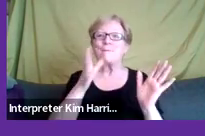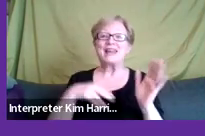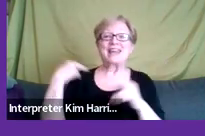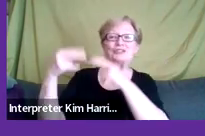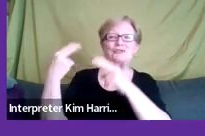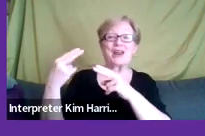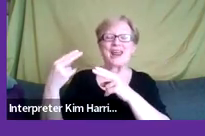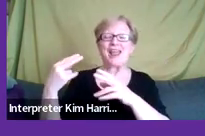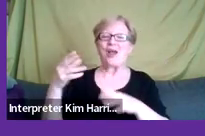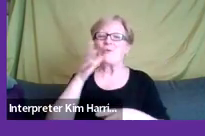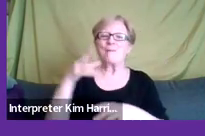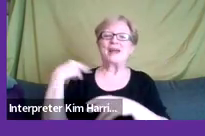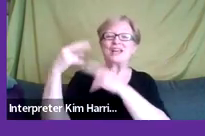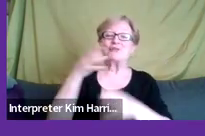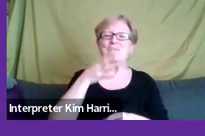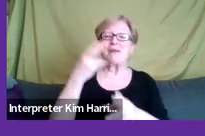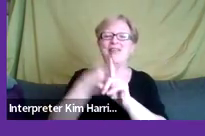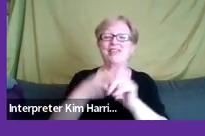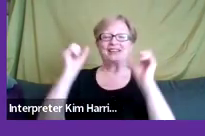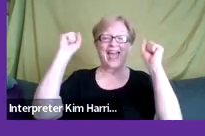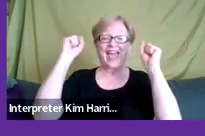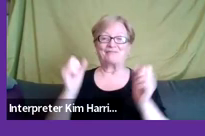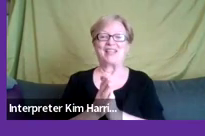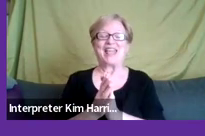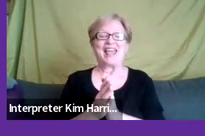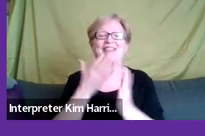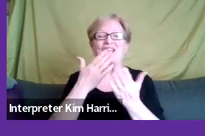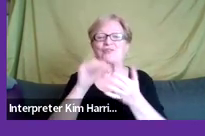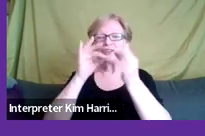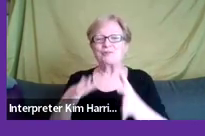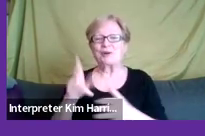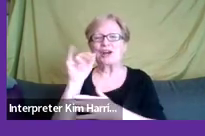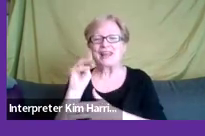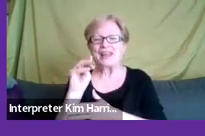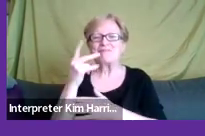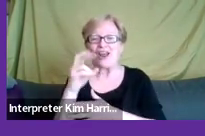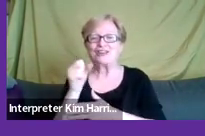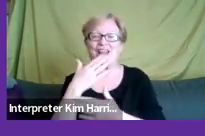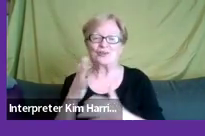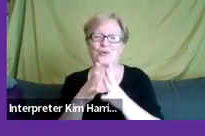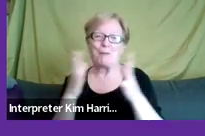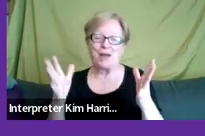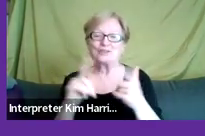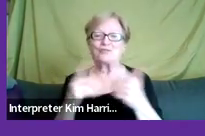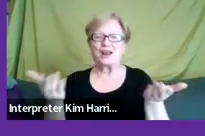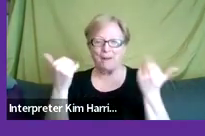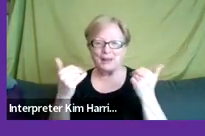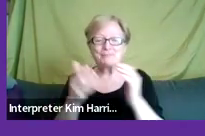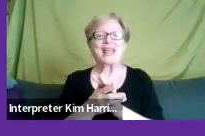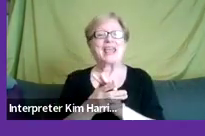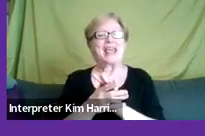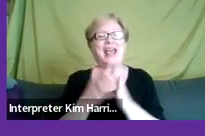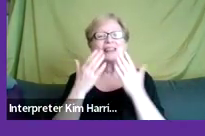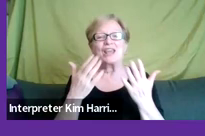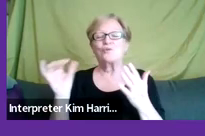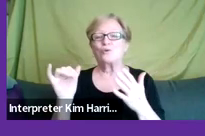Yes, Happy Women's History Month. Thank you to our interpreter, Kim Harris. Thank you so much for being here today. And also